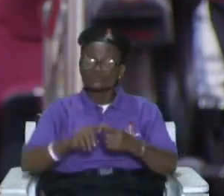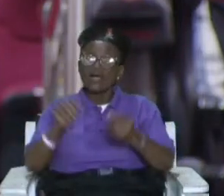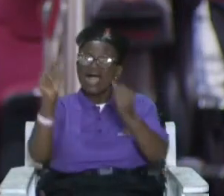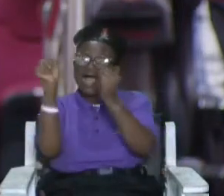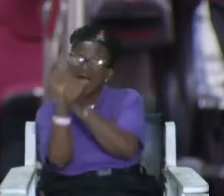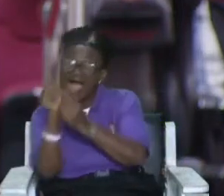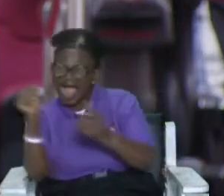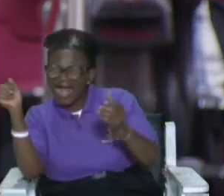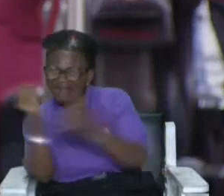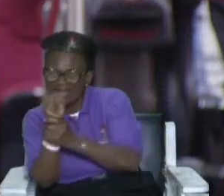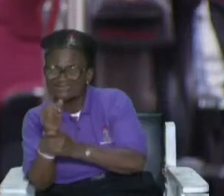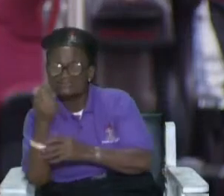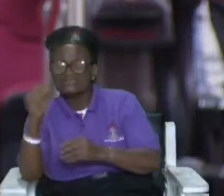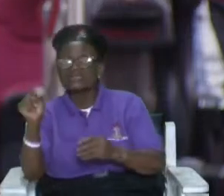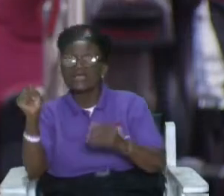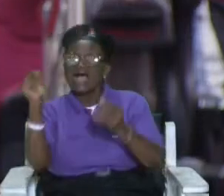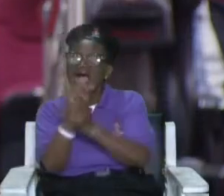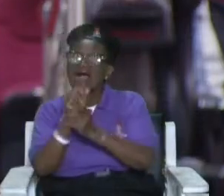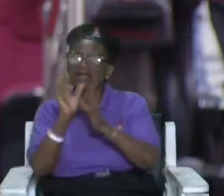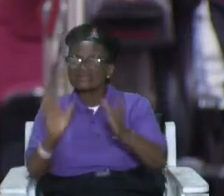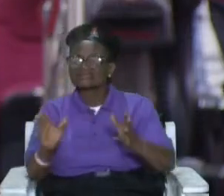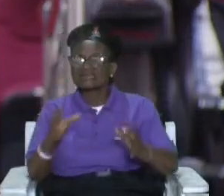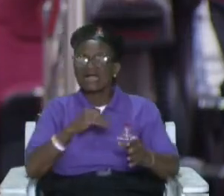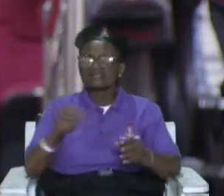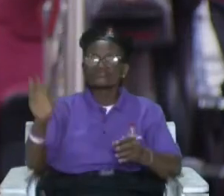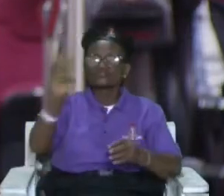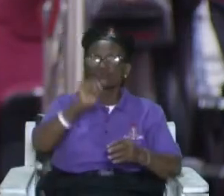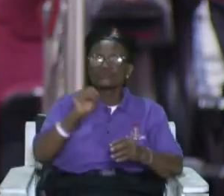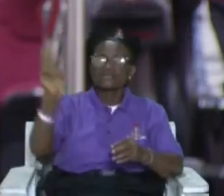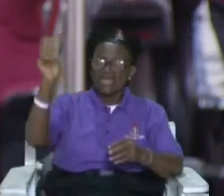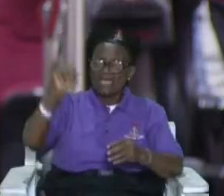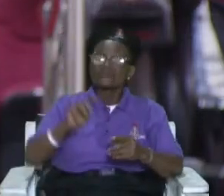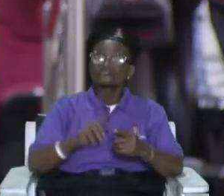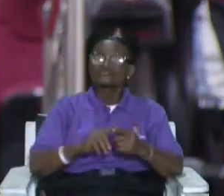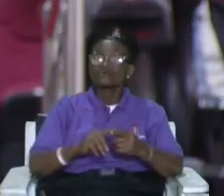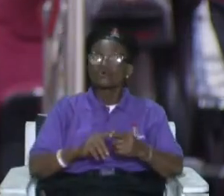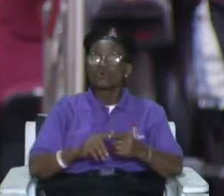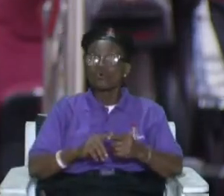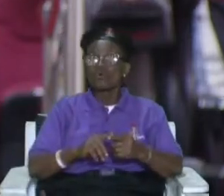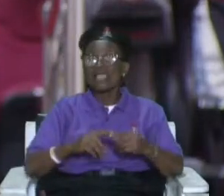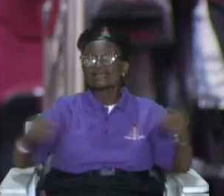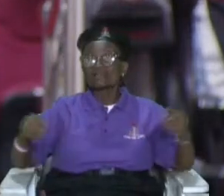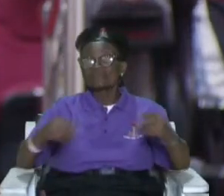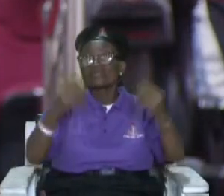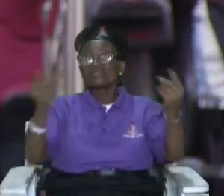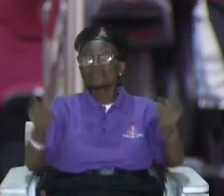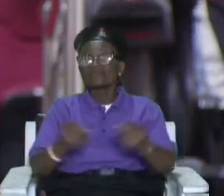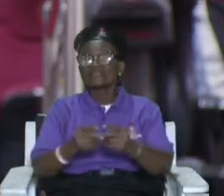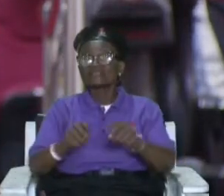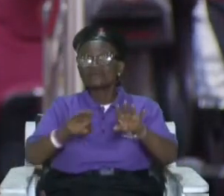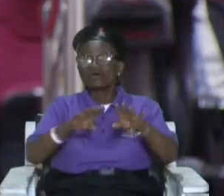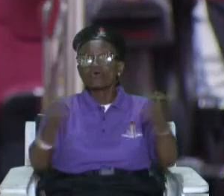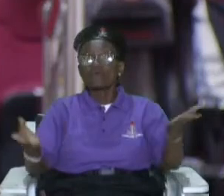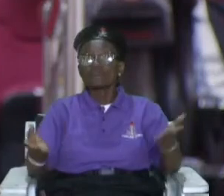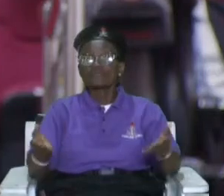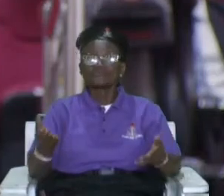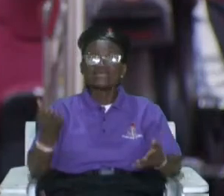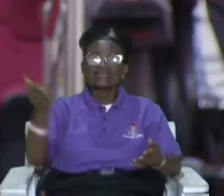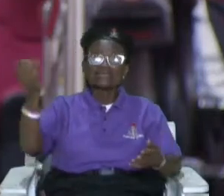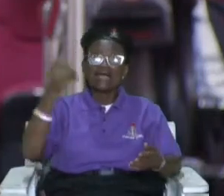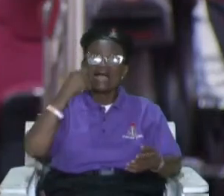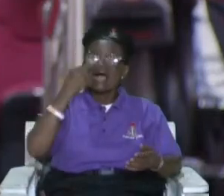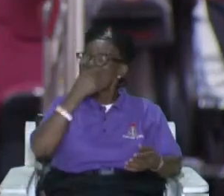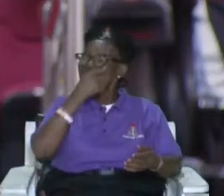And he took them to enemy territory, opened their eyes, got them